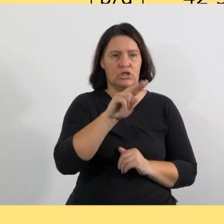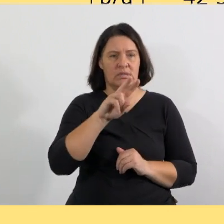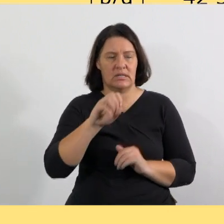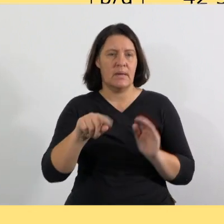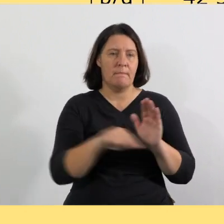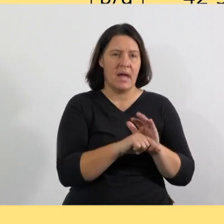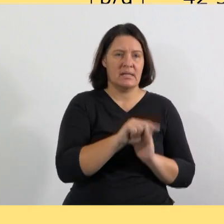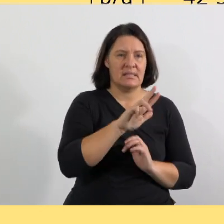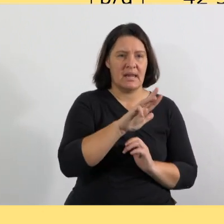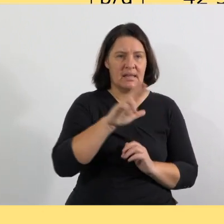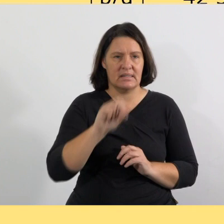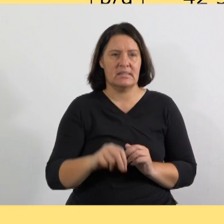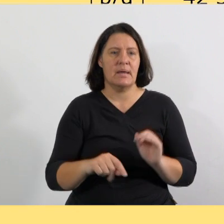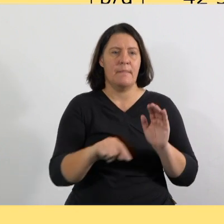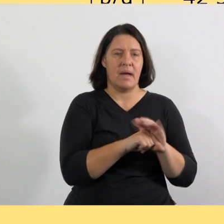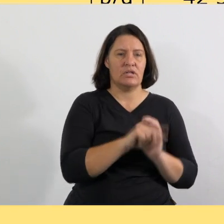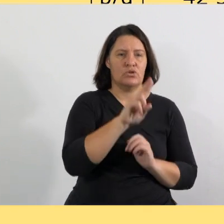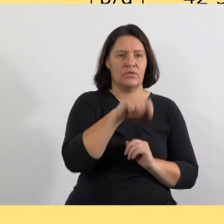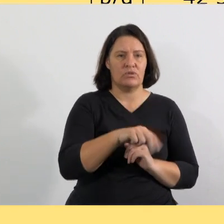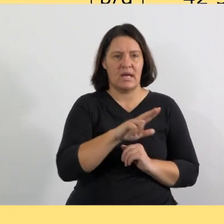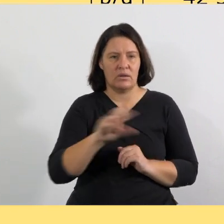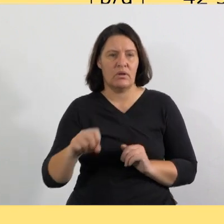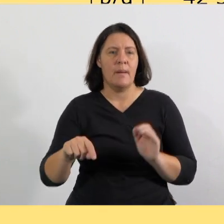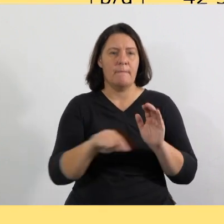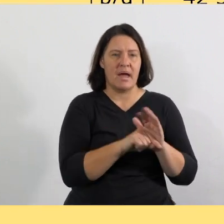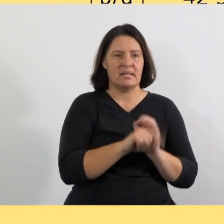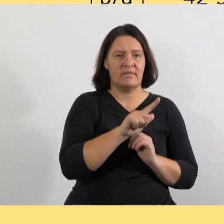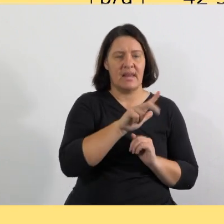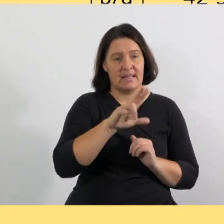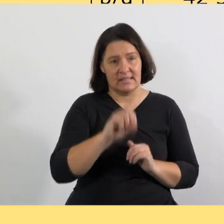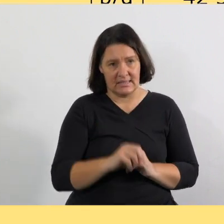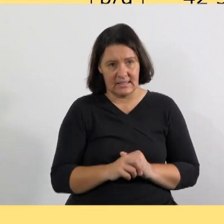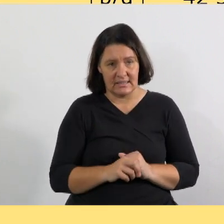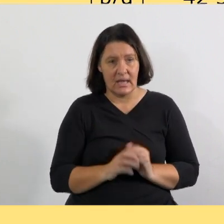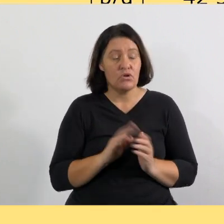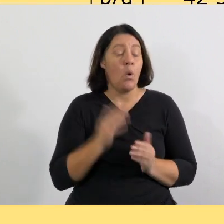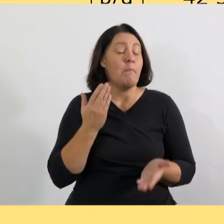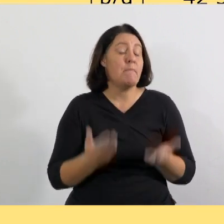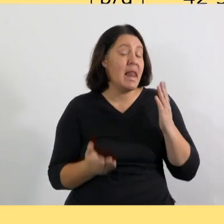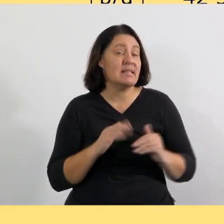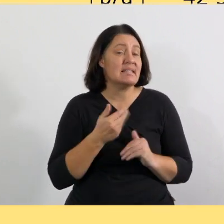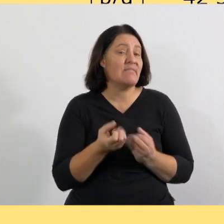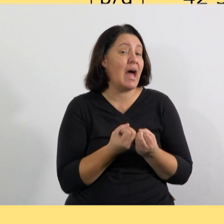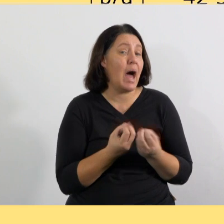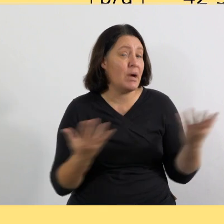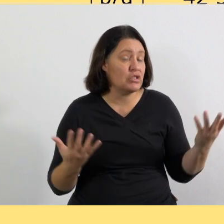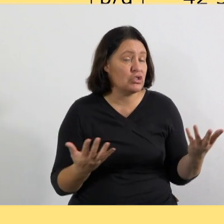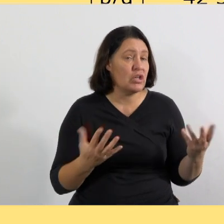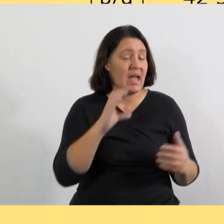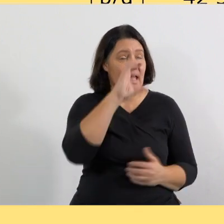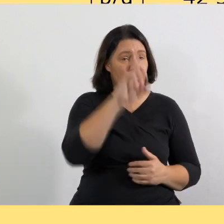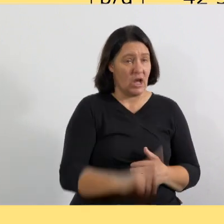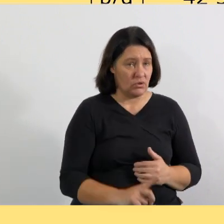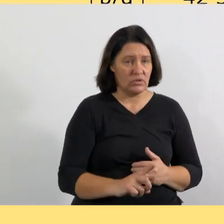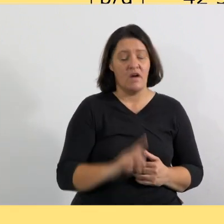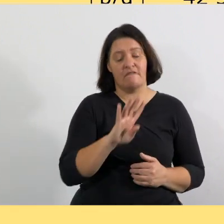2,800 minus 980 minus 22,620. And I will then get my balance carried